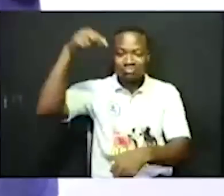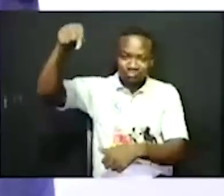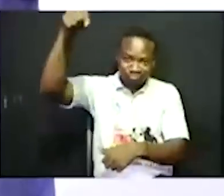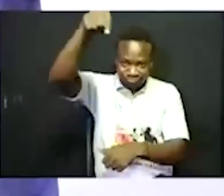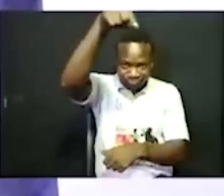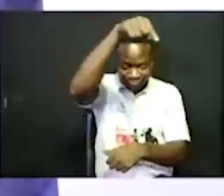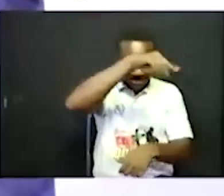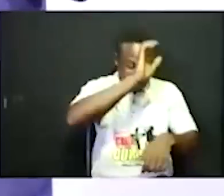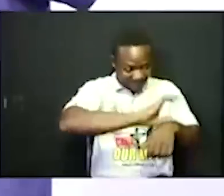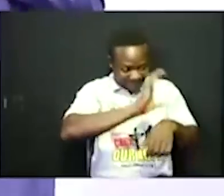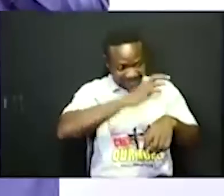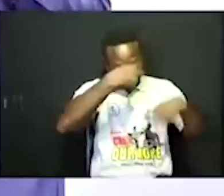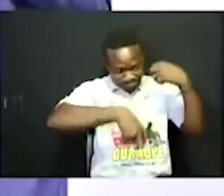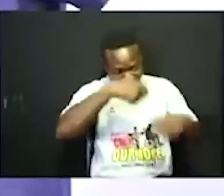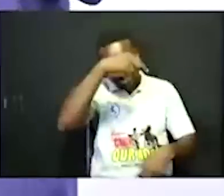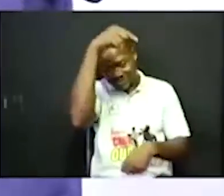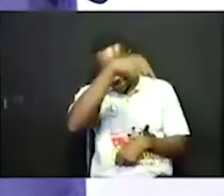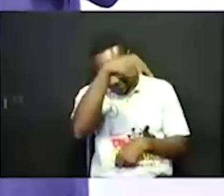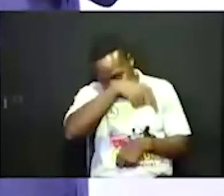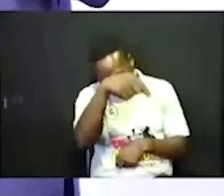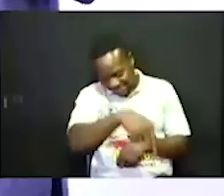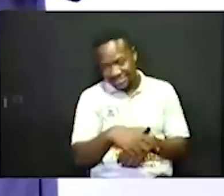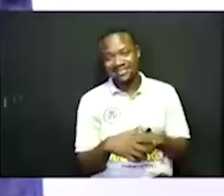Issues in the church. So